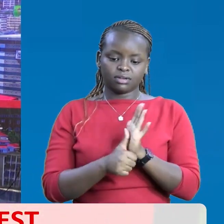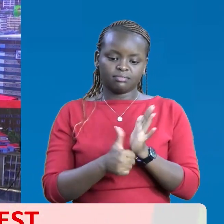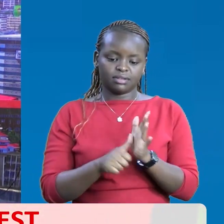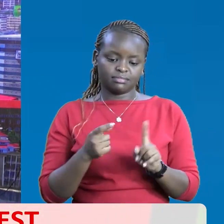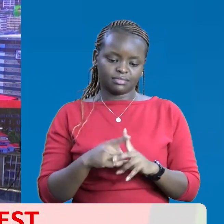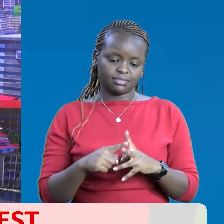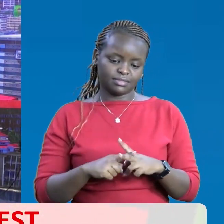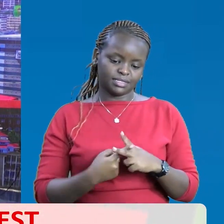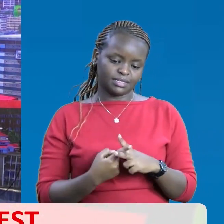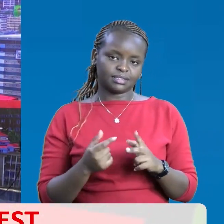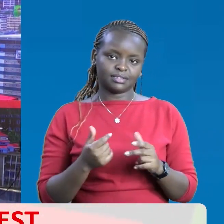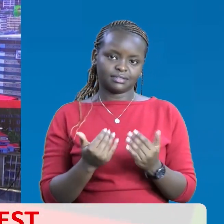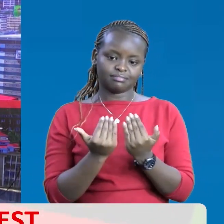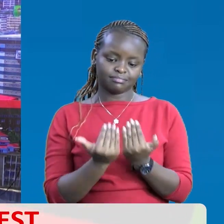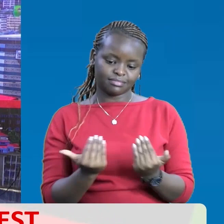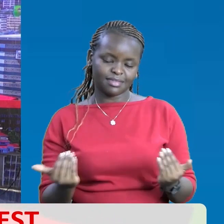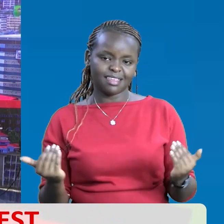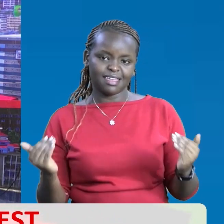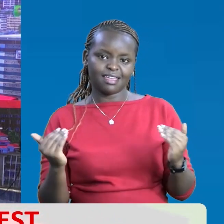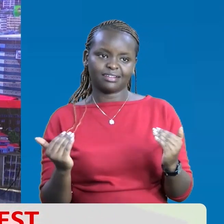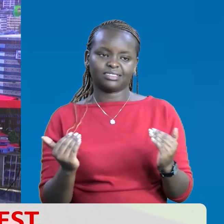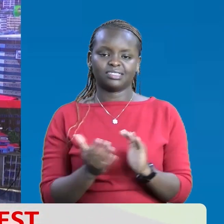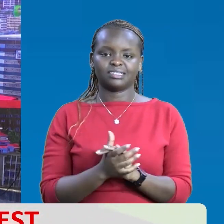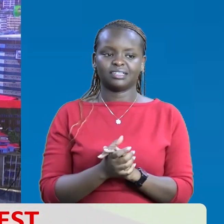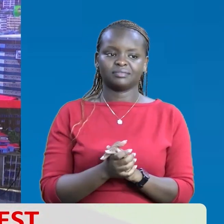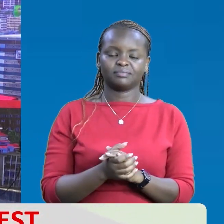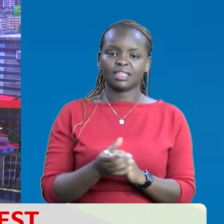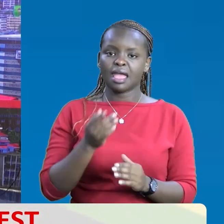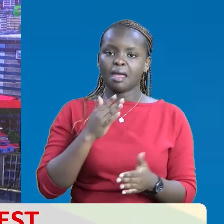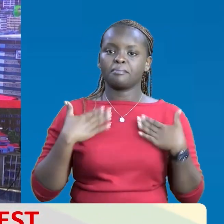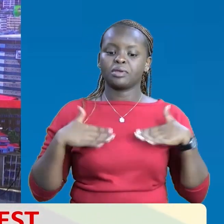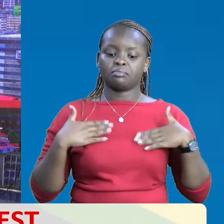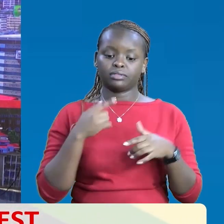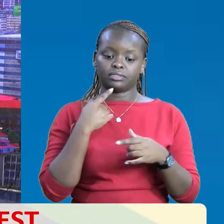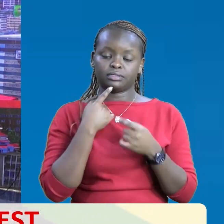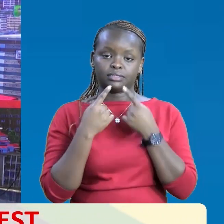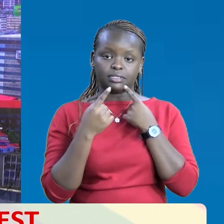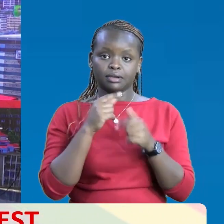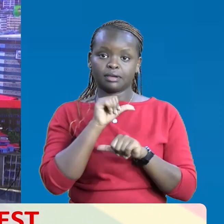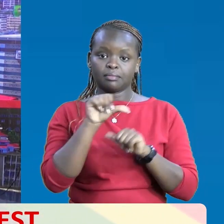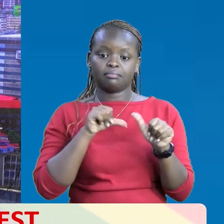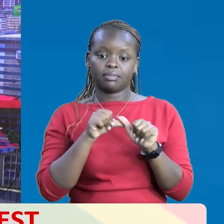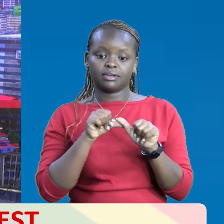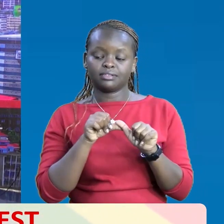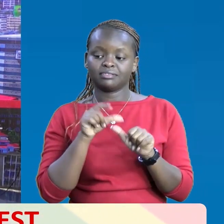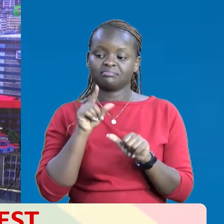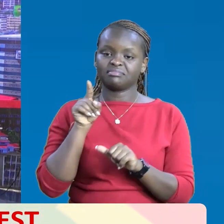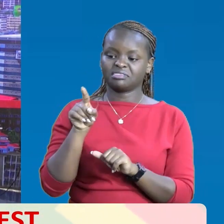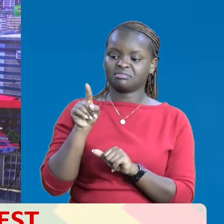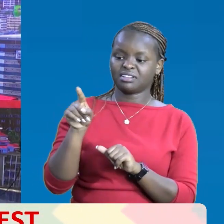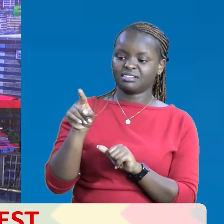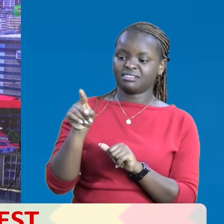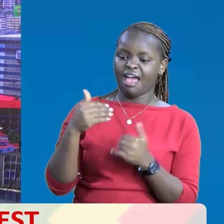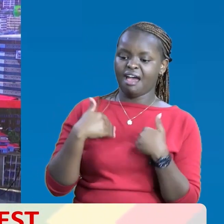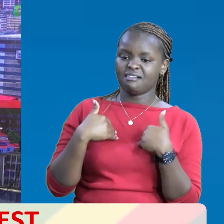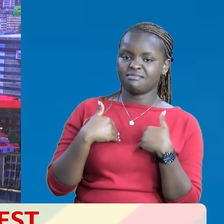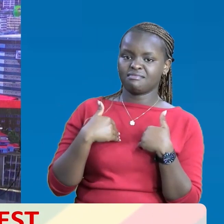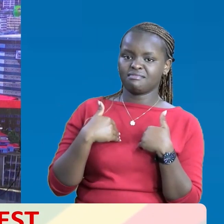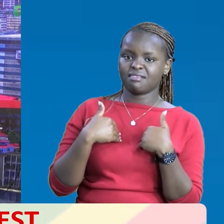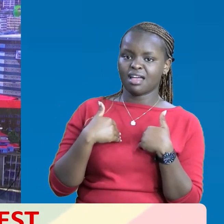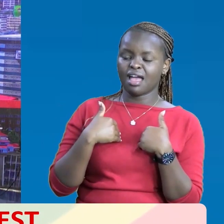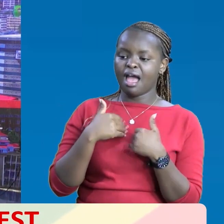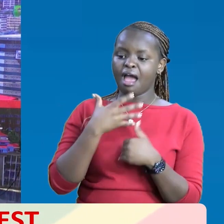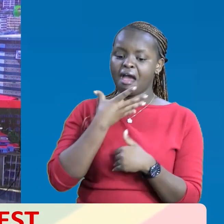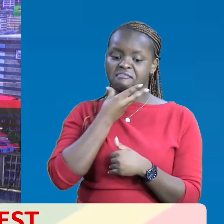friends pale mtani pia maybe we've had this before. People joke about ati wewe huyu akona daddy issues mzee yako kuanga.